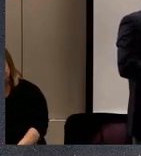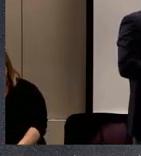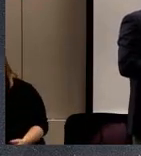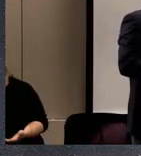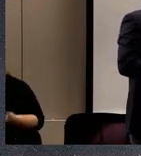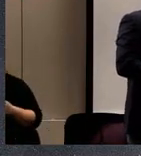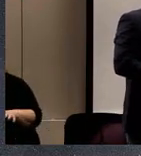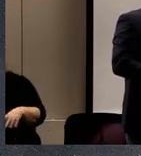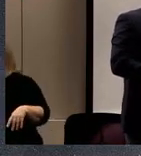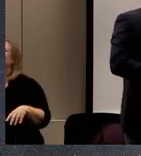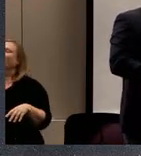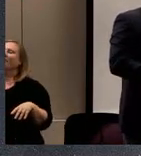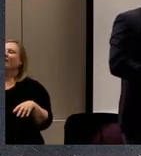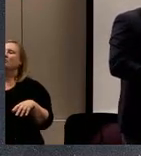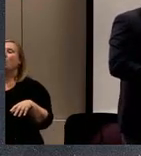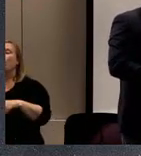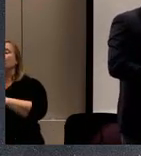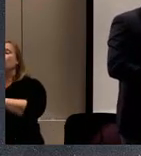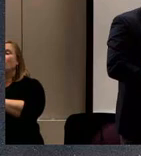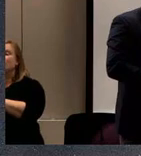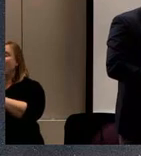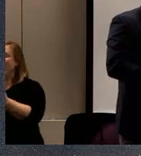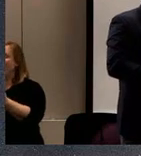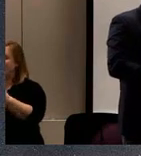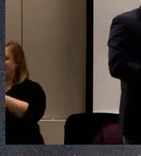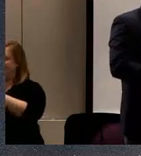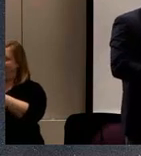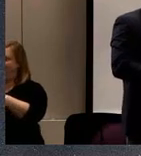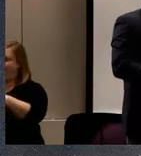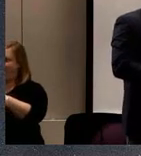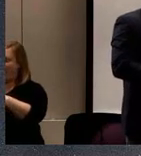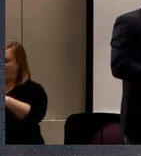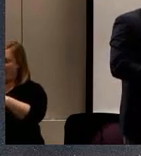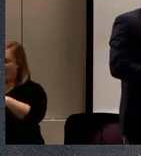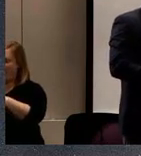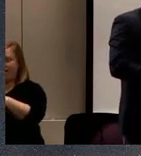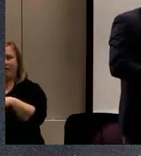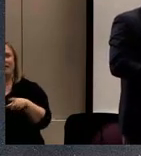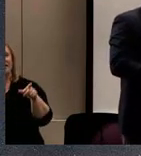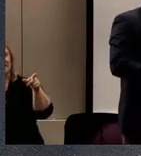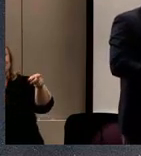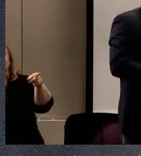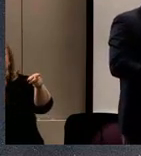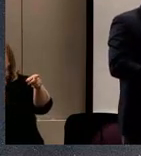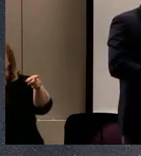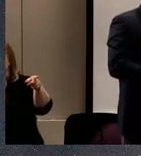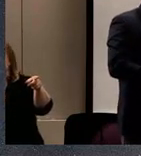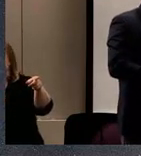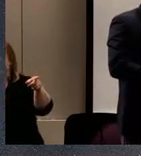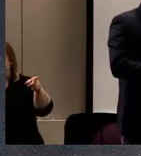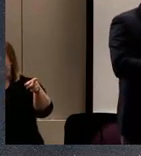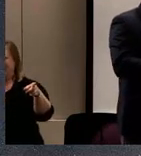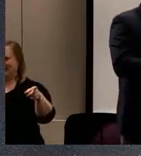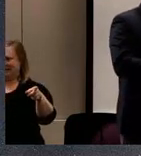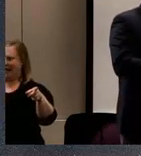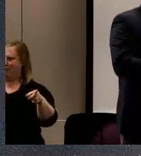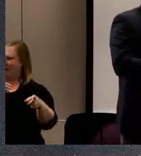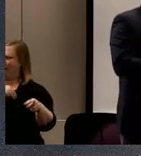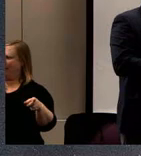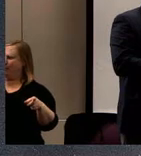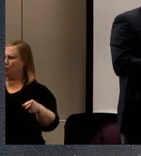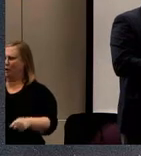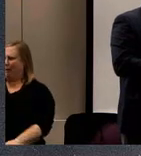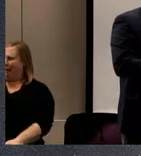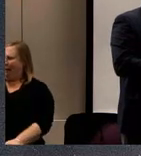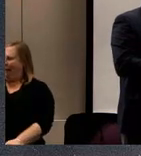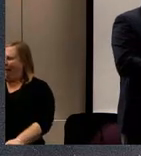tools and what is available. I've actually been a AAA member since my parents gave me the membership when I graduated high school. So I was